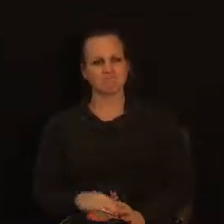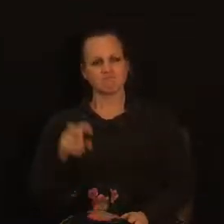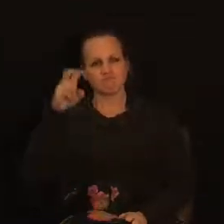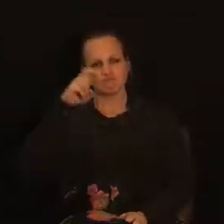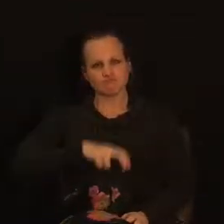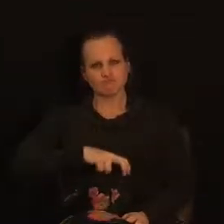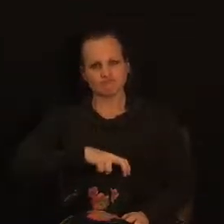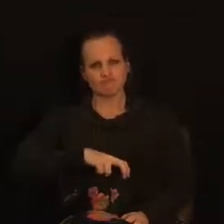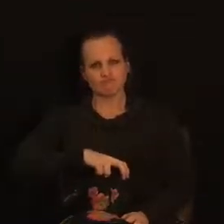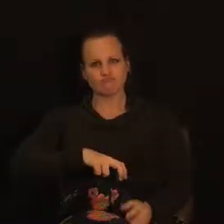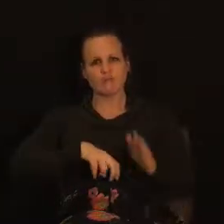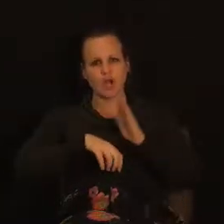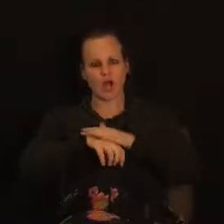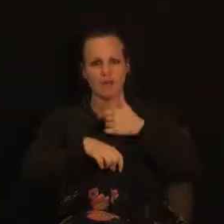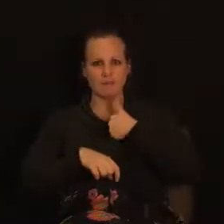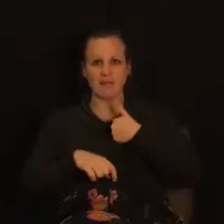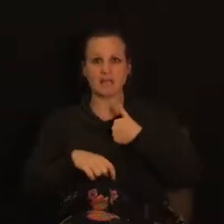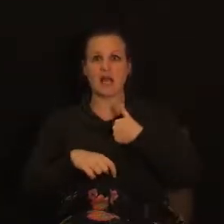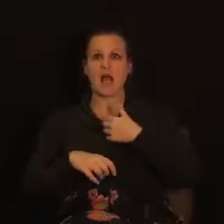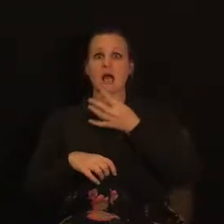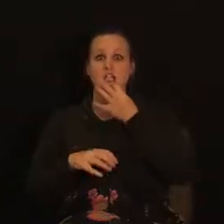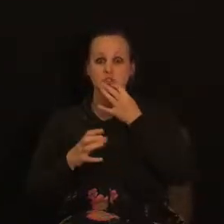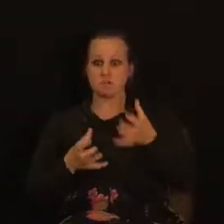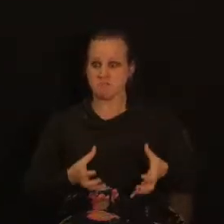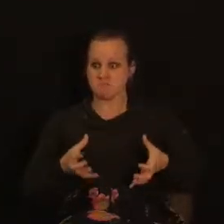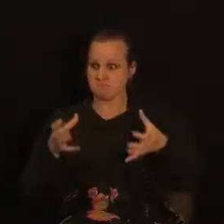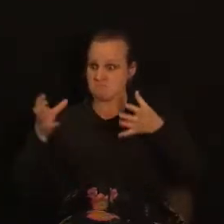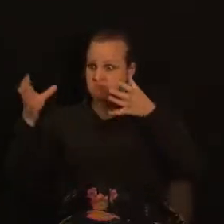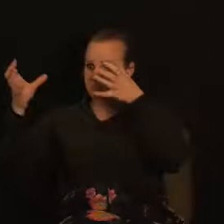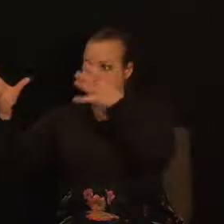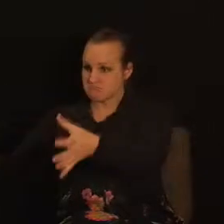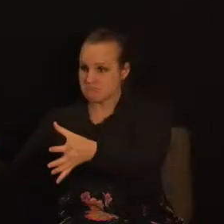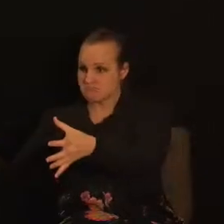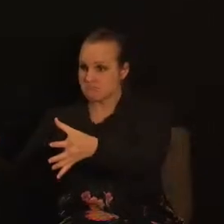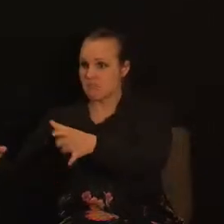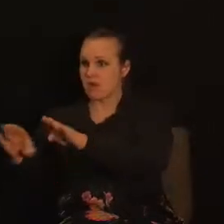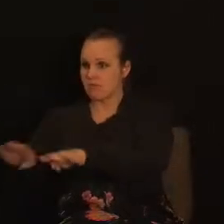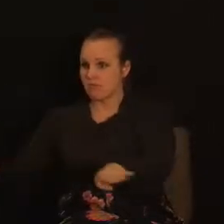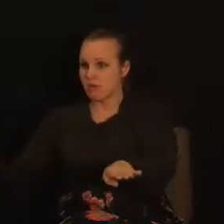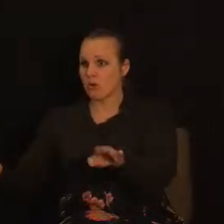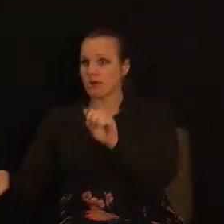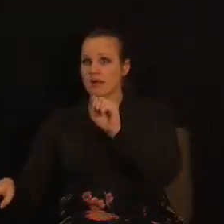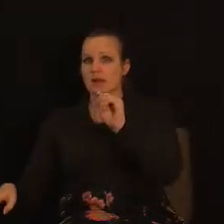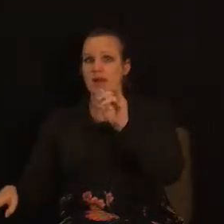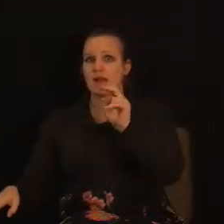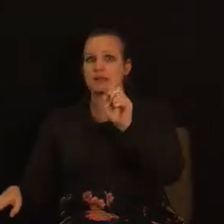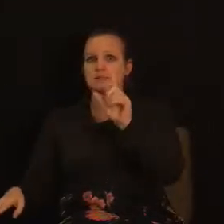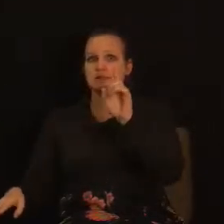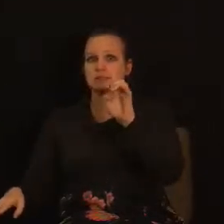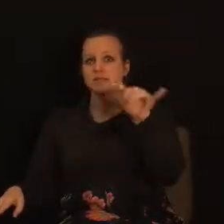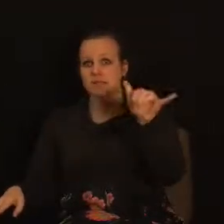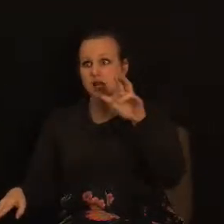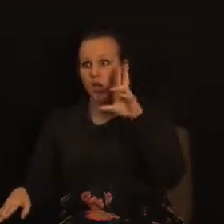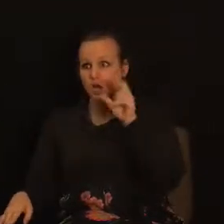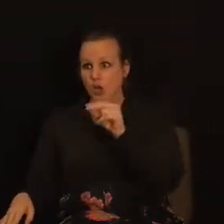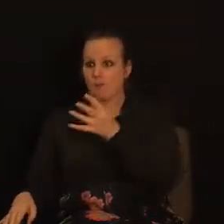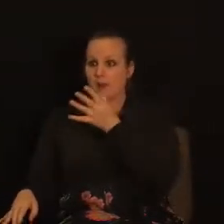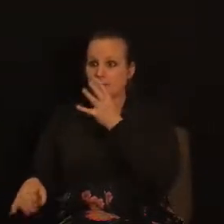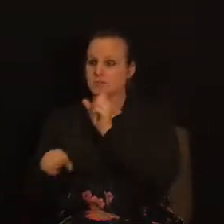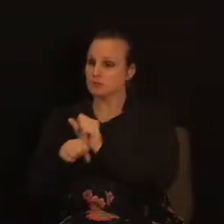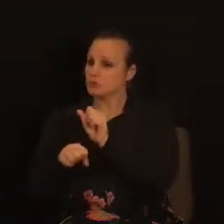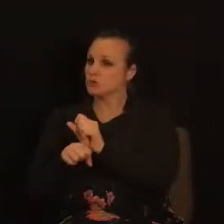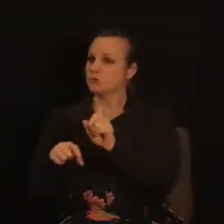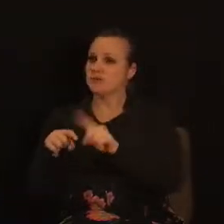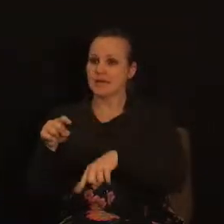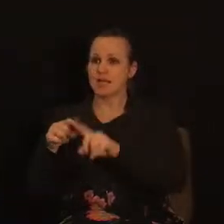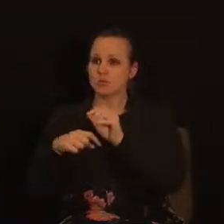stuff. I'm about to pick her up and put her on the floor and say, Ainsley, no. You know, like, mommy's working. You can't do